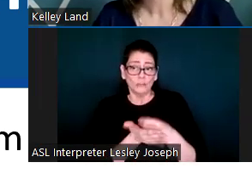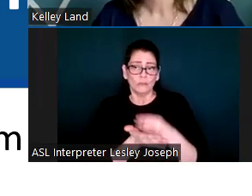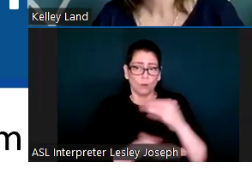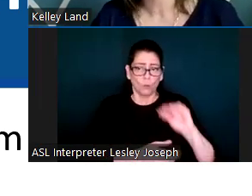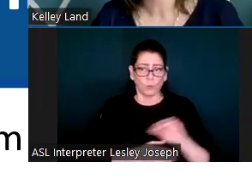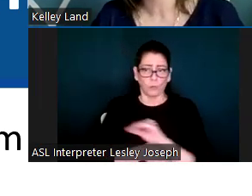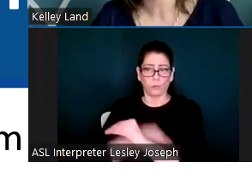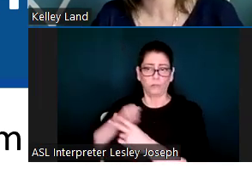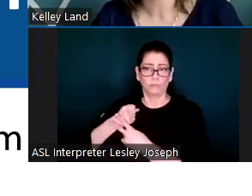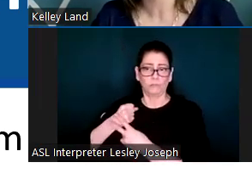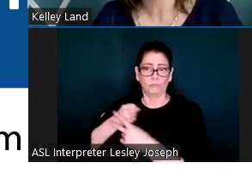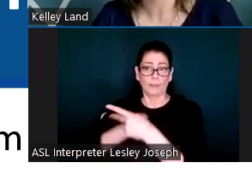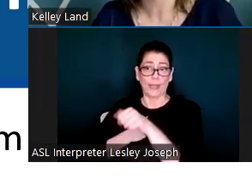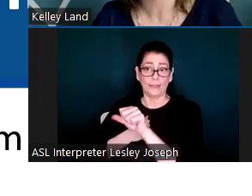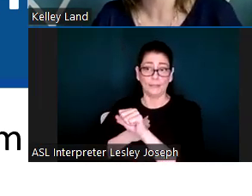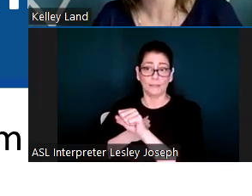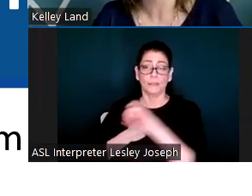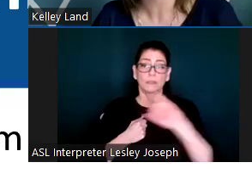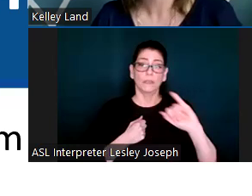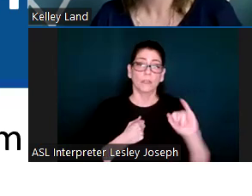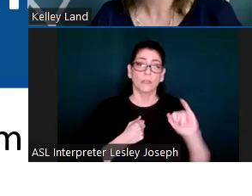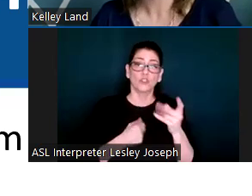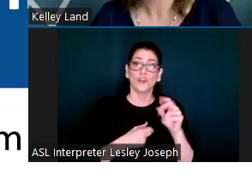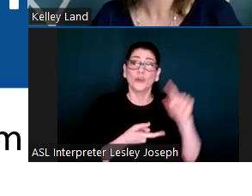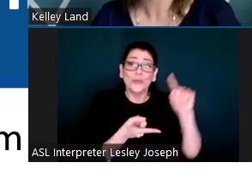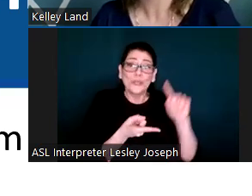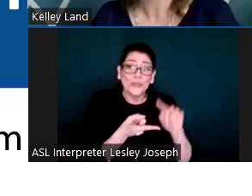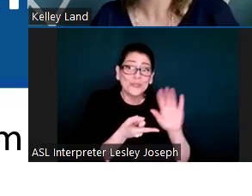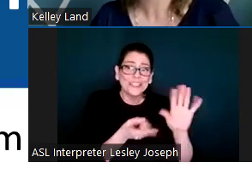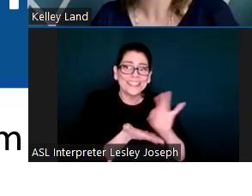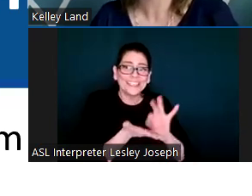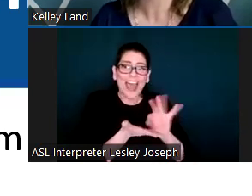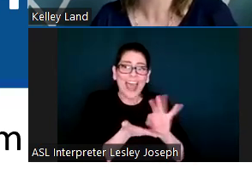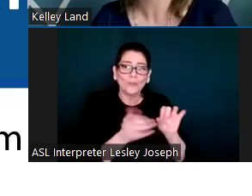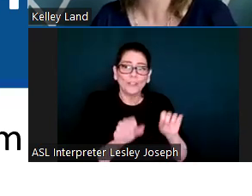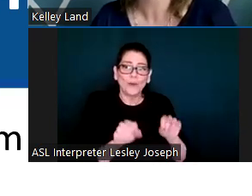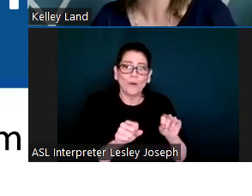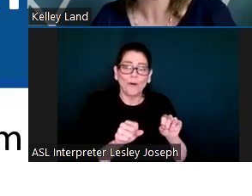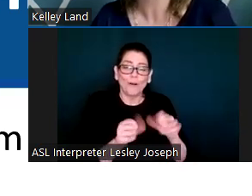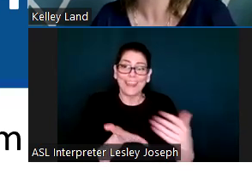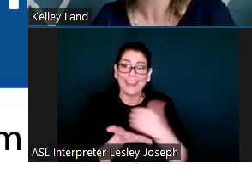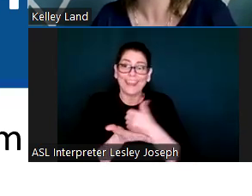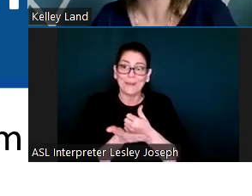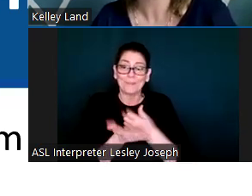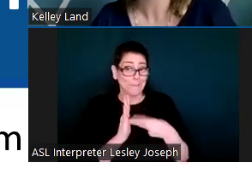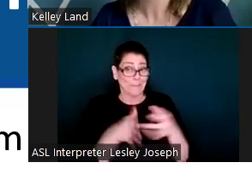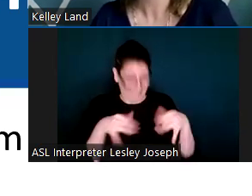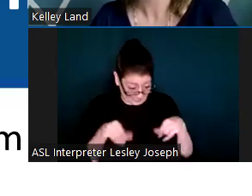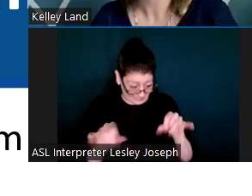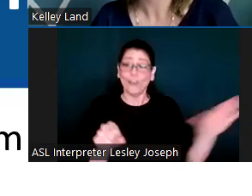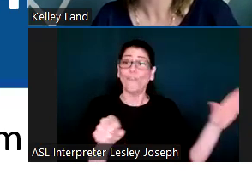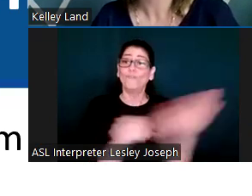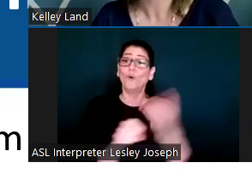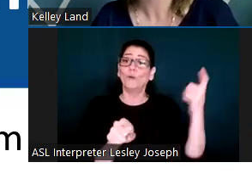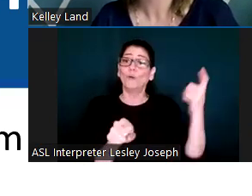pass, Jordan will reduce his countable income, allowing him to continue to receive his full SSI check or